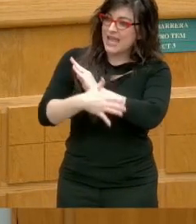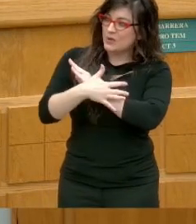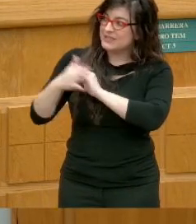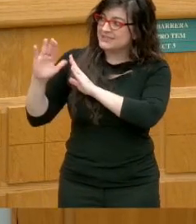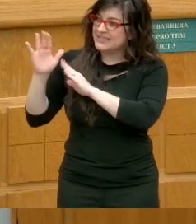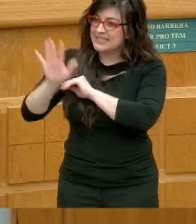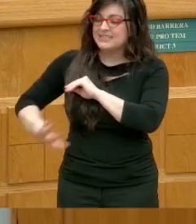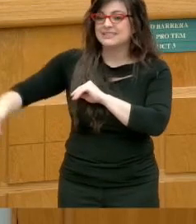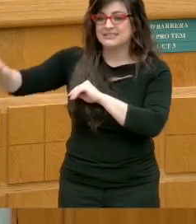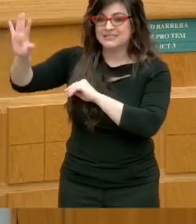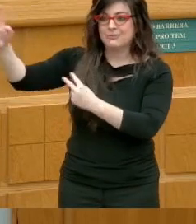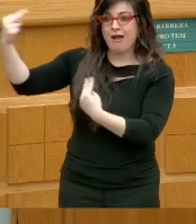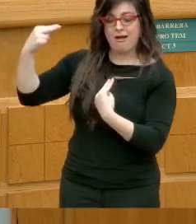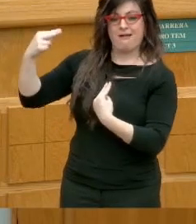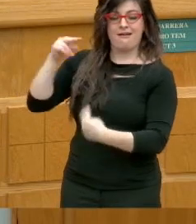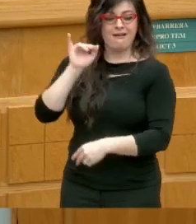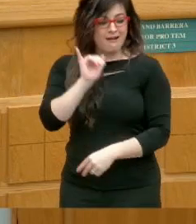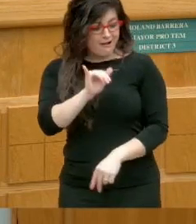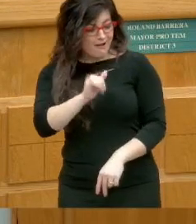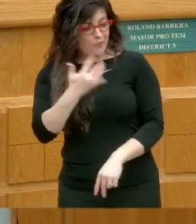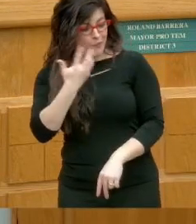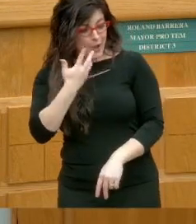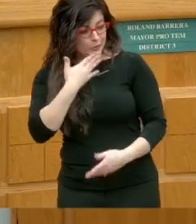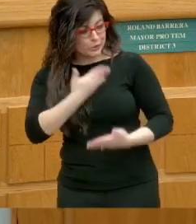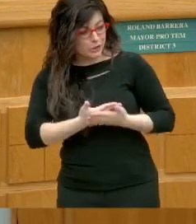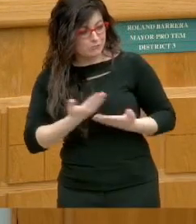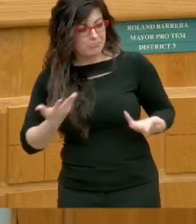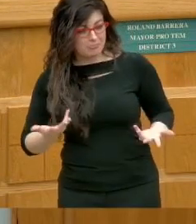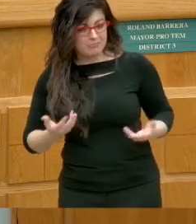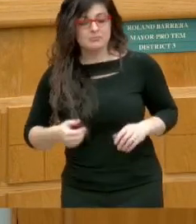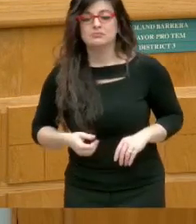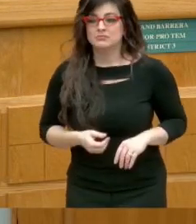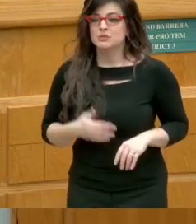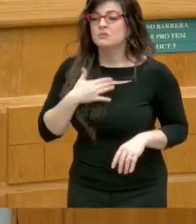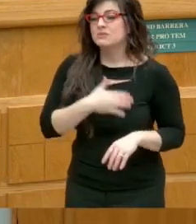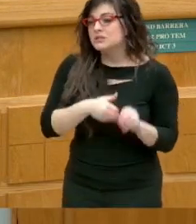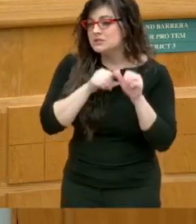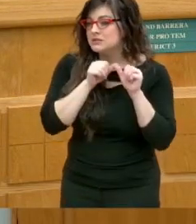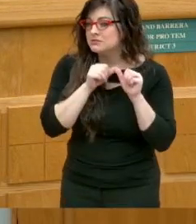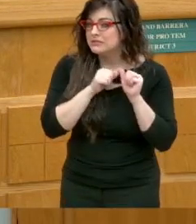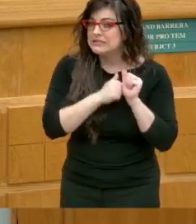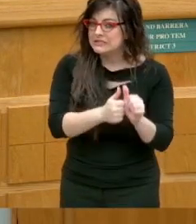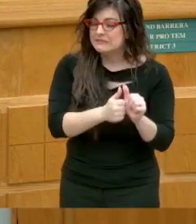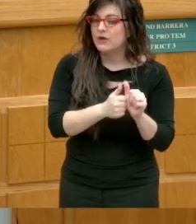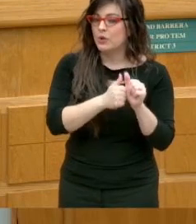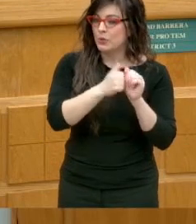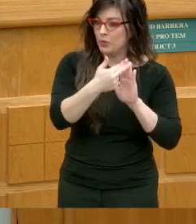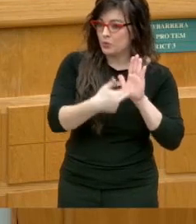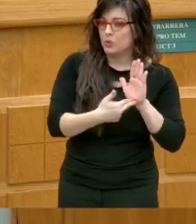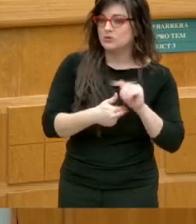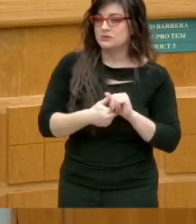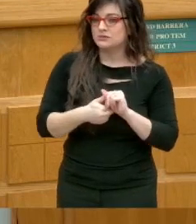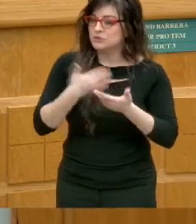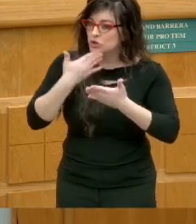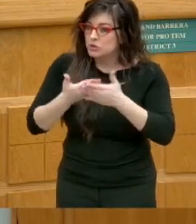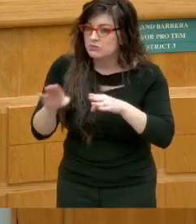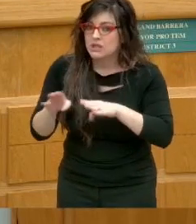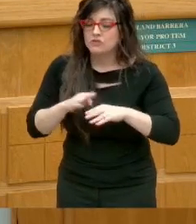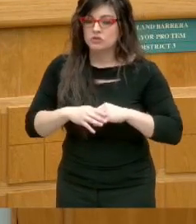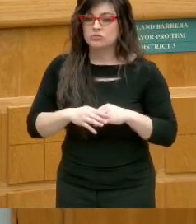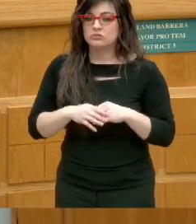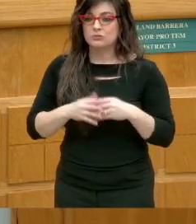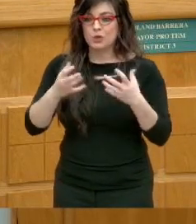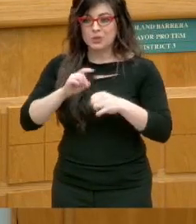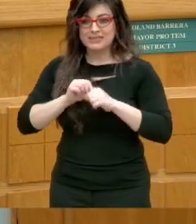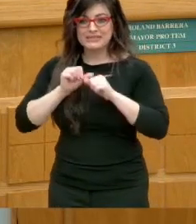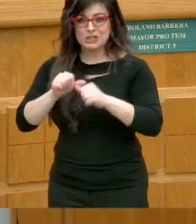our adherence to following the rules, good behavior, and our commitment to community and our fellow citizens. So thank you, and if I